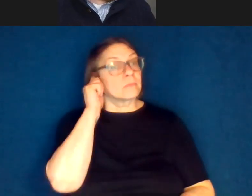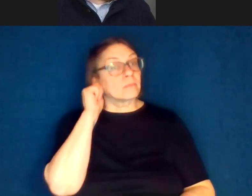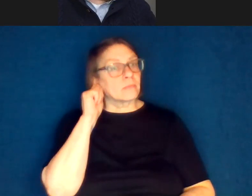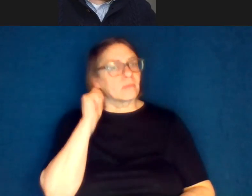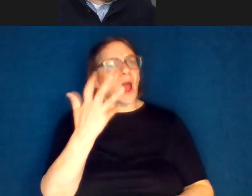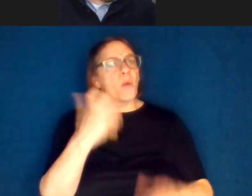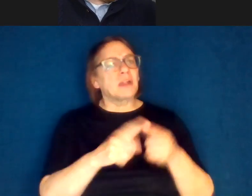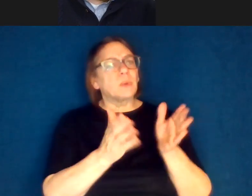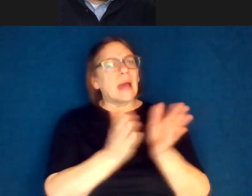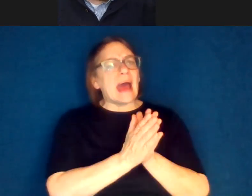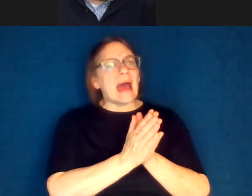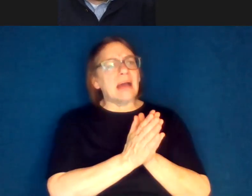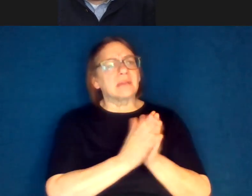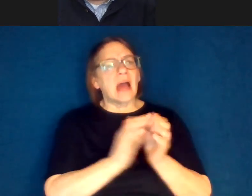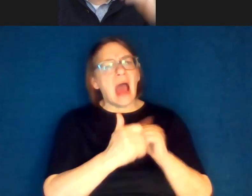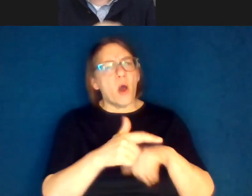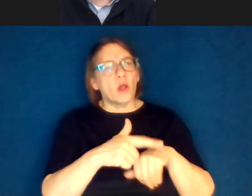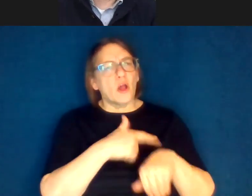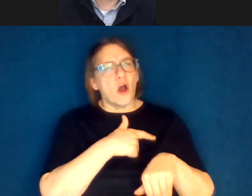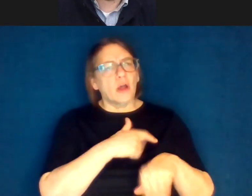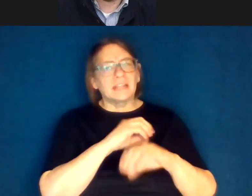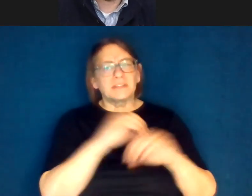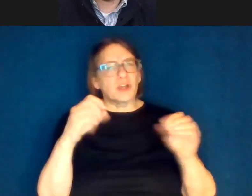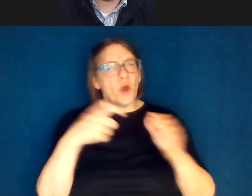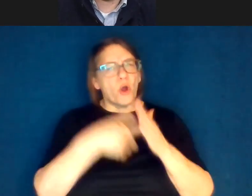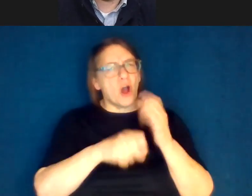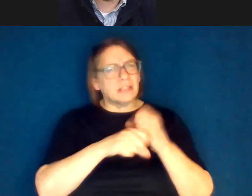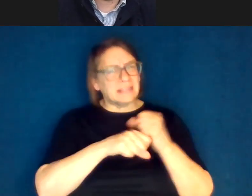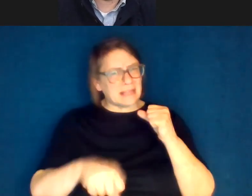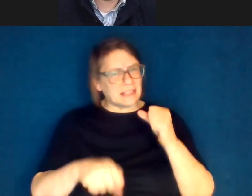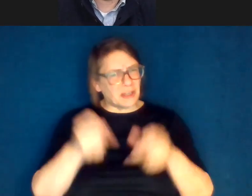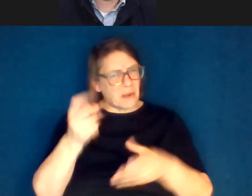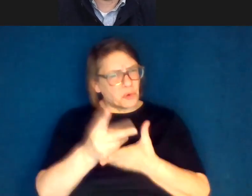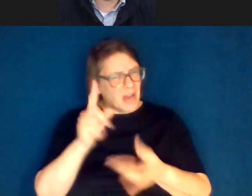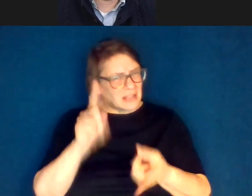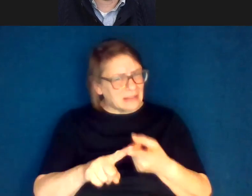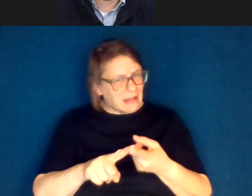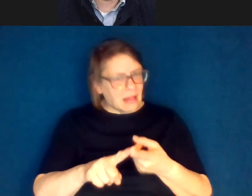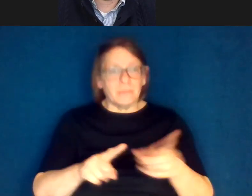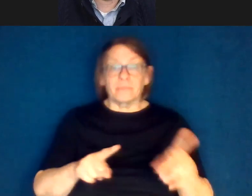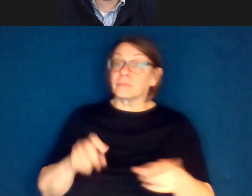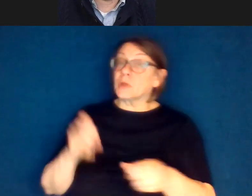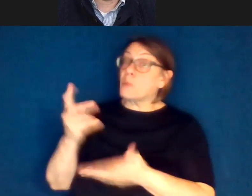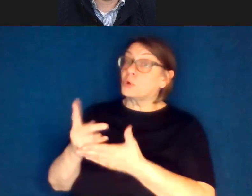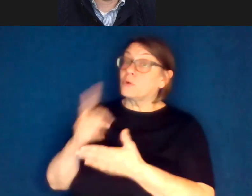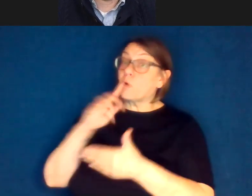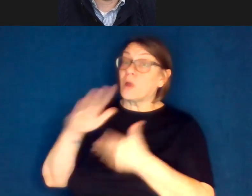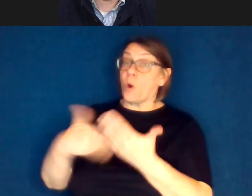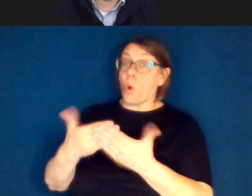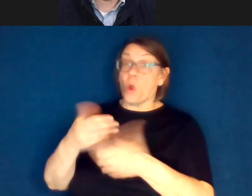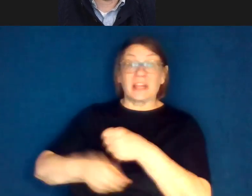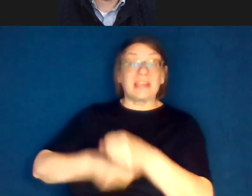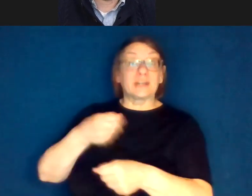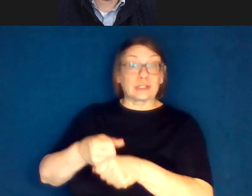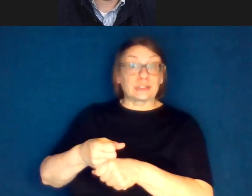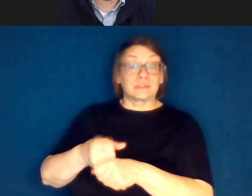ask, how long is the no cost extension approved for? It's actually approved for the full year. So